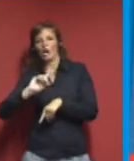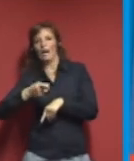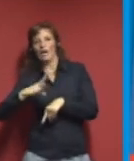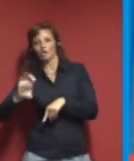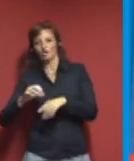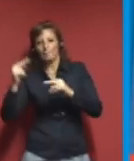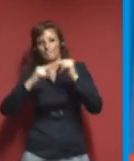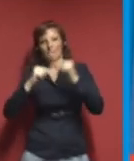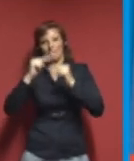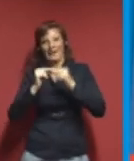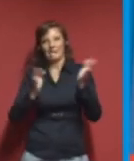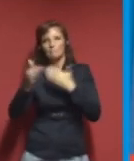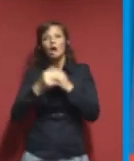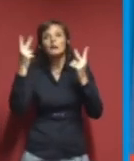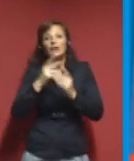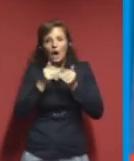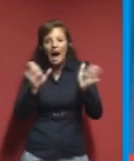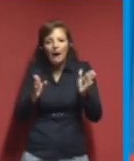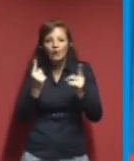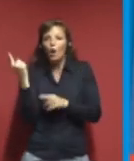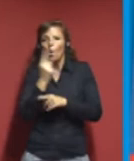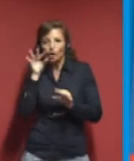it. It's a really fun device.